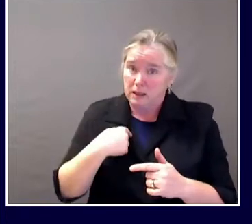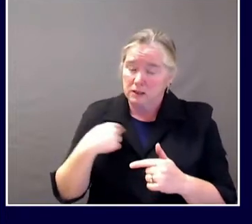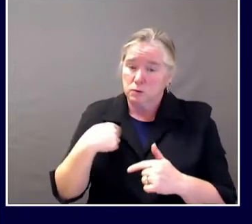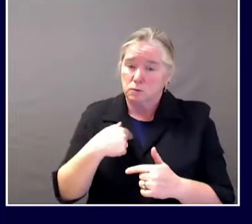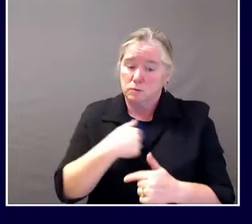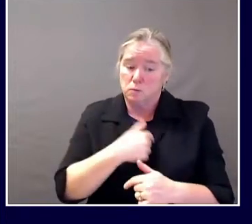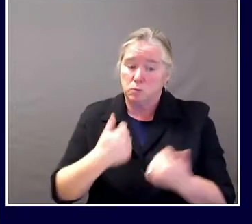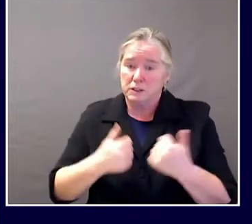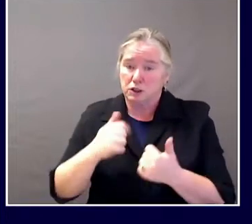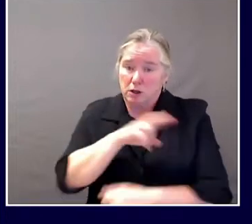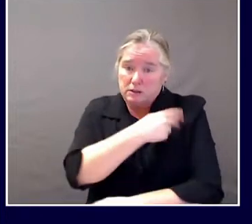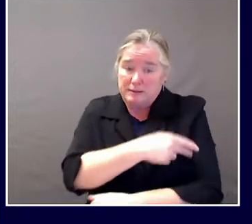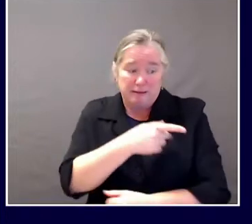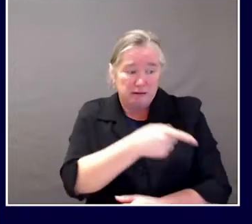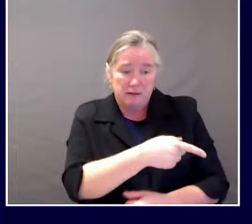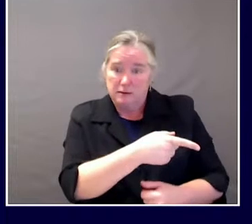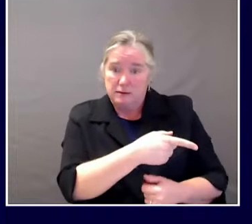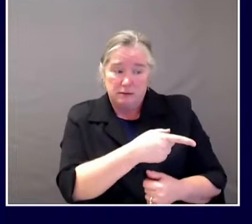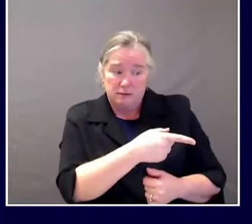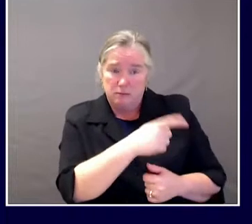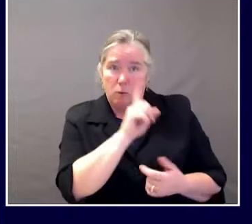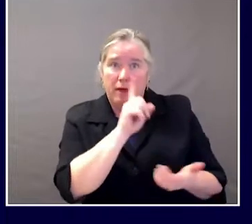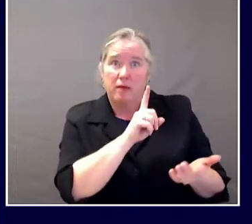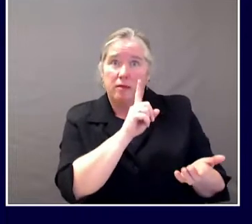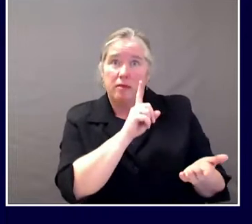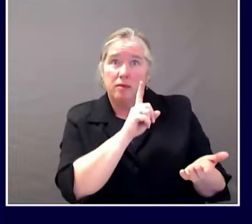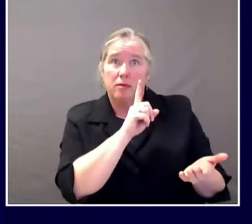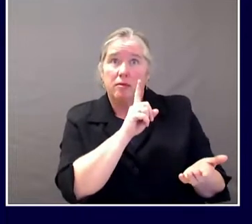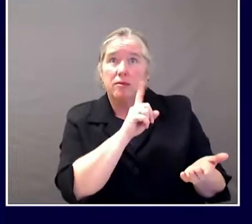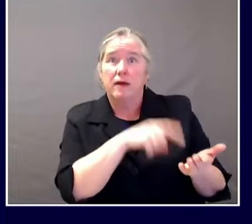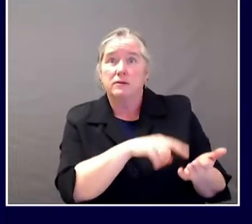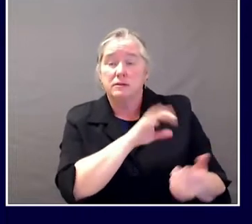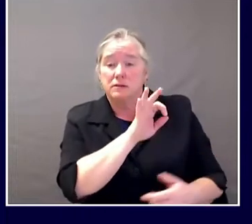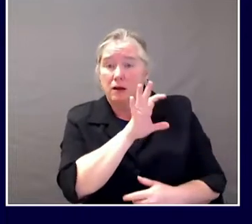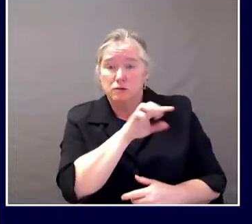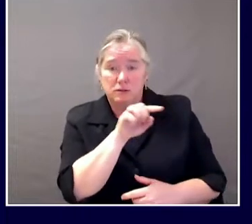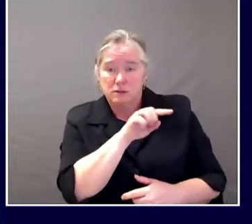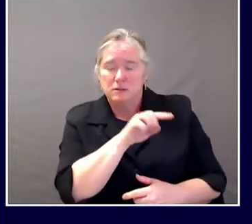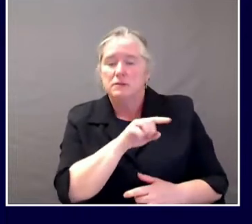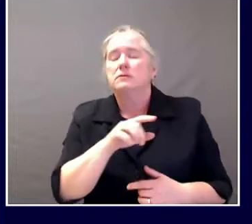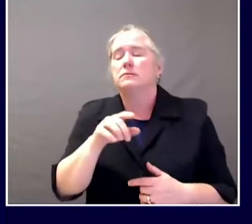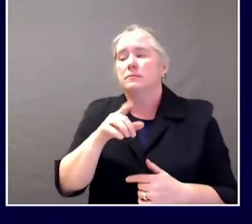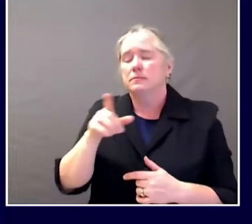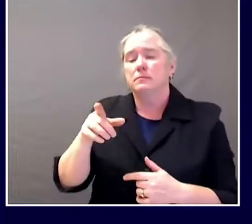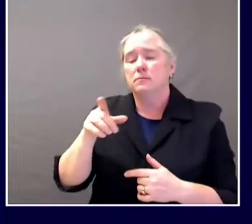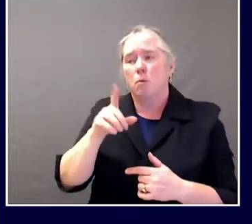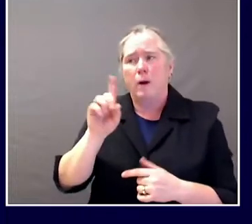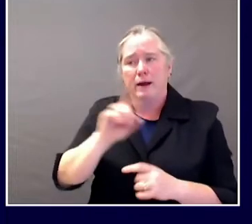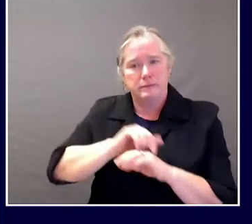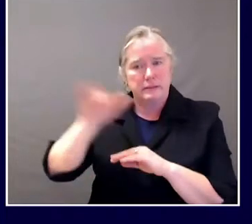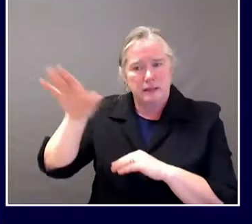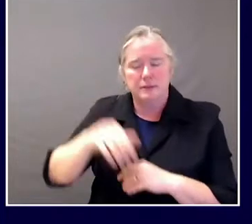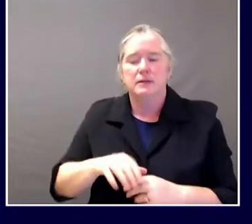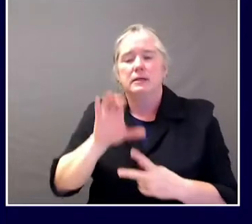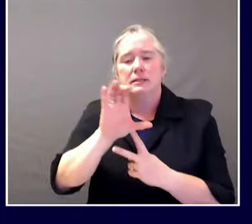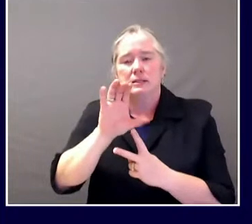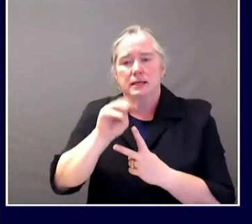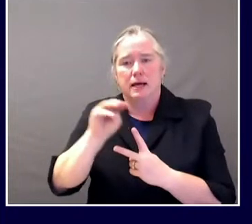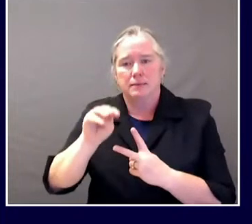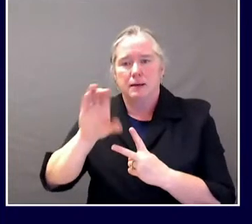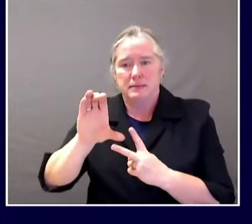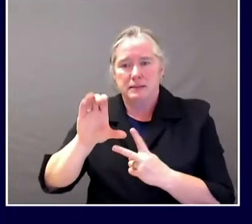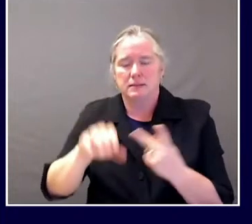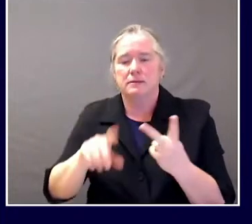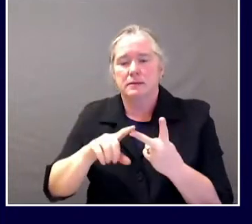they can't pick up the pace? We asked those to be redirected to Central Maine Medical Center as well as to St. Mary's there.